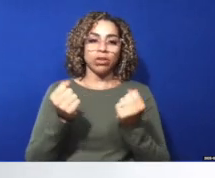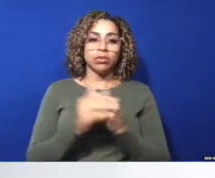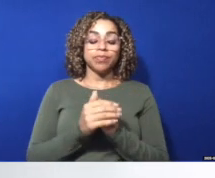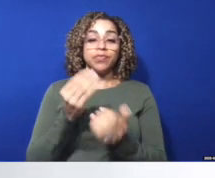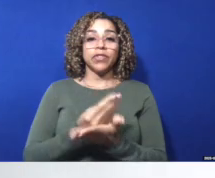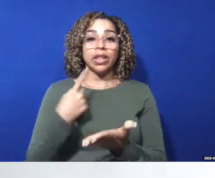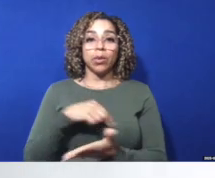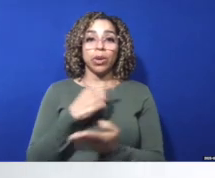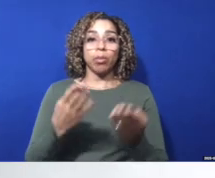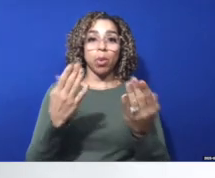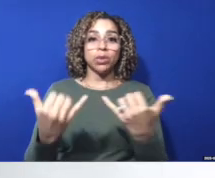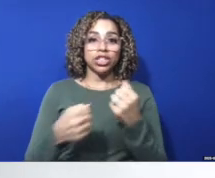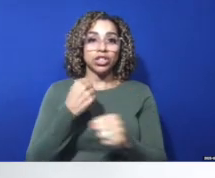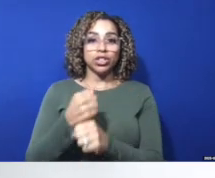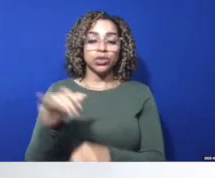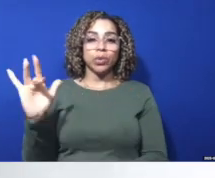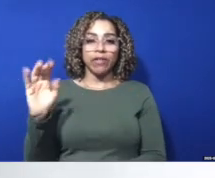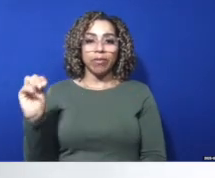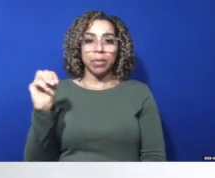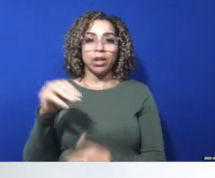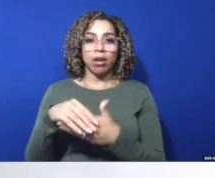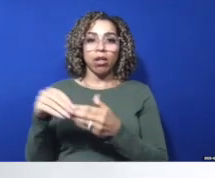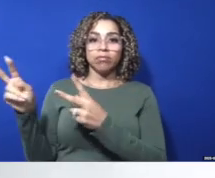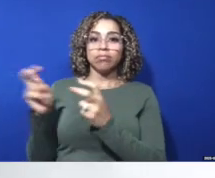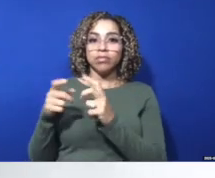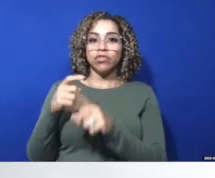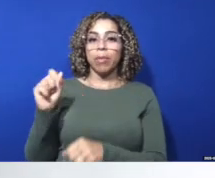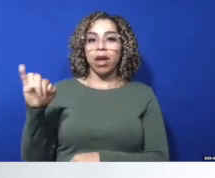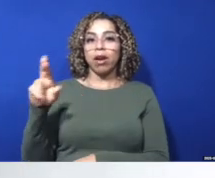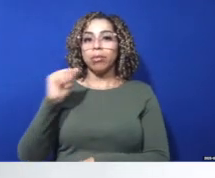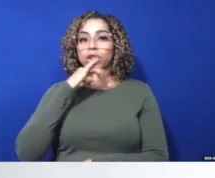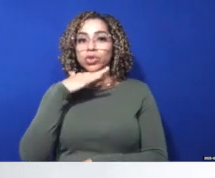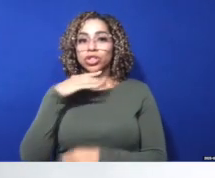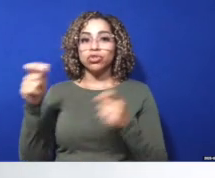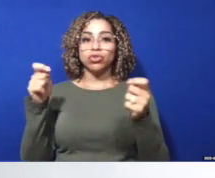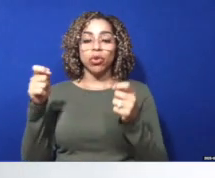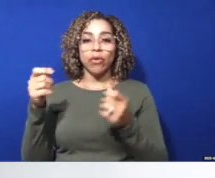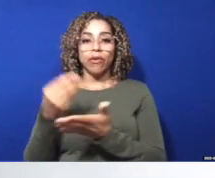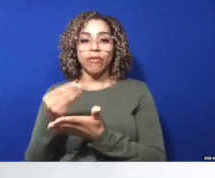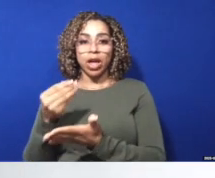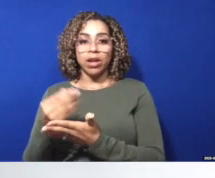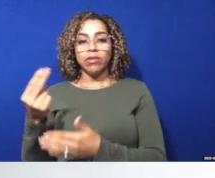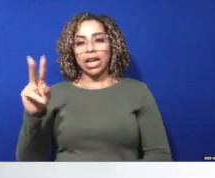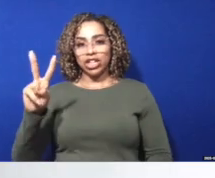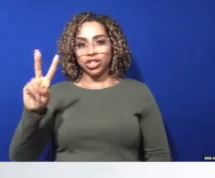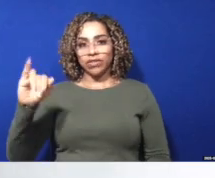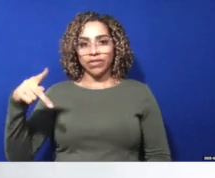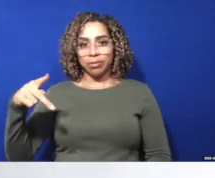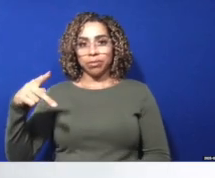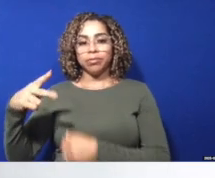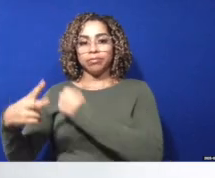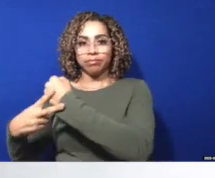this year is $25 million from the Air Pollution Control Fund for HVIP transit set aside, $95